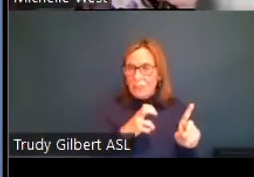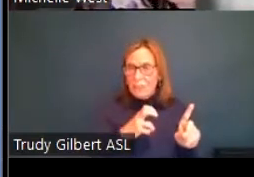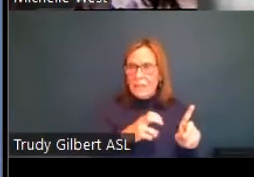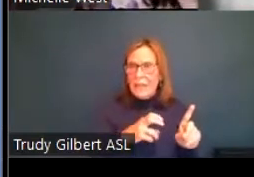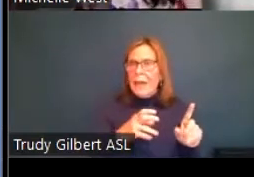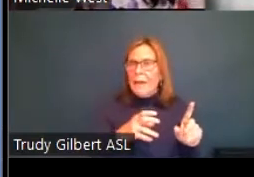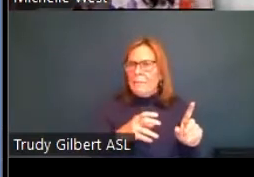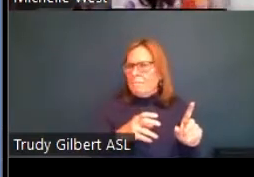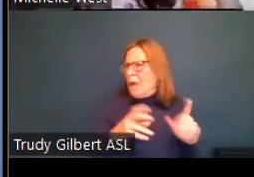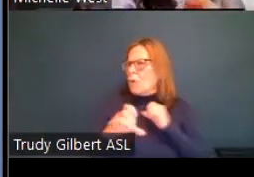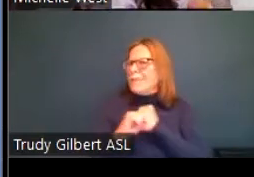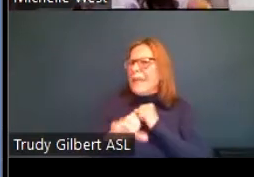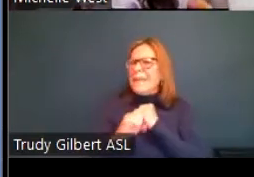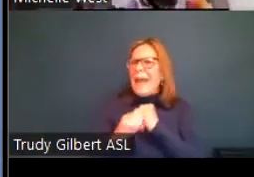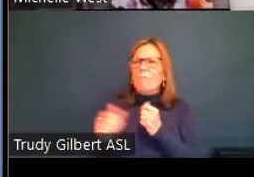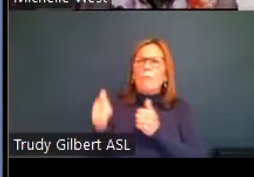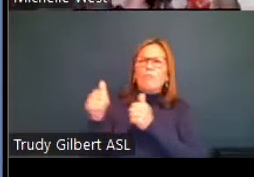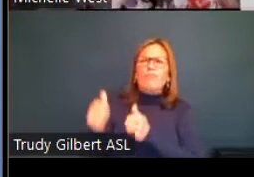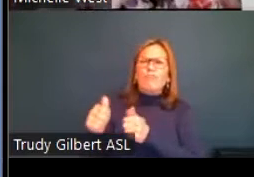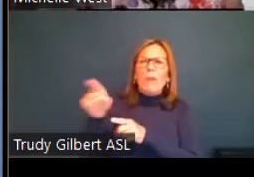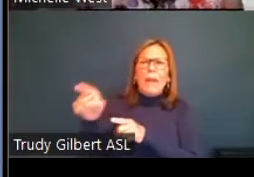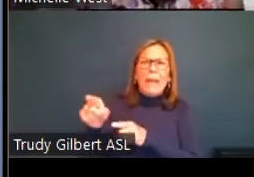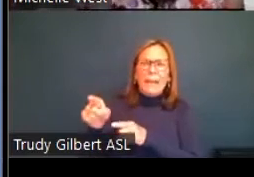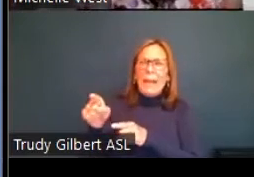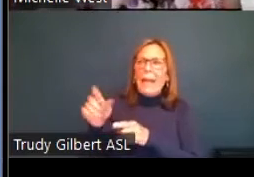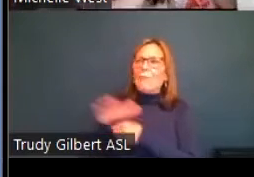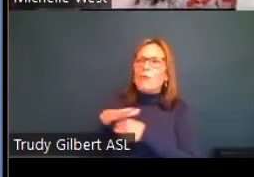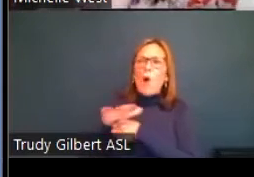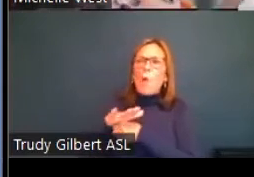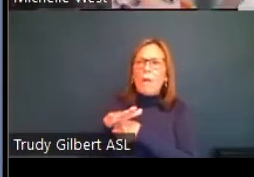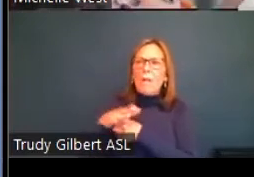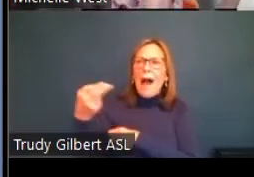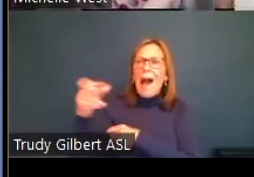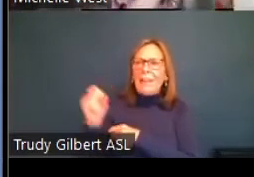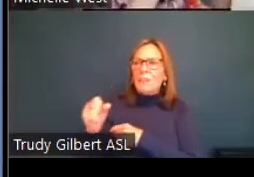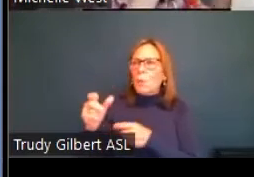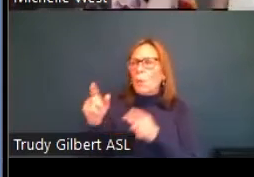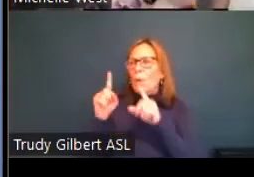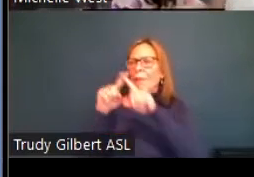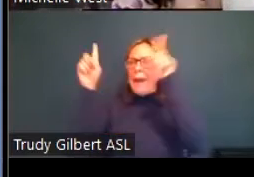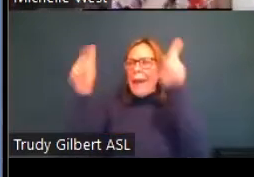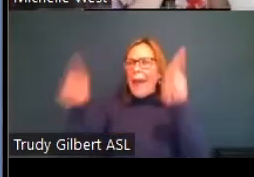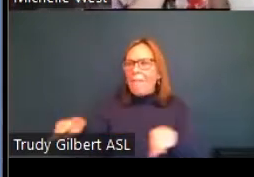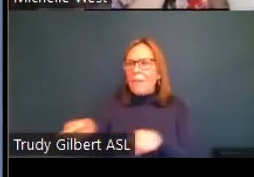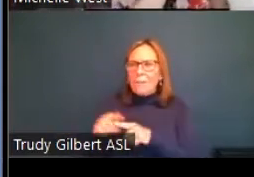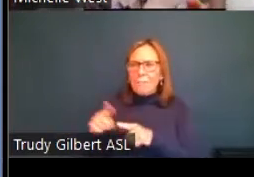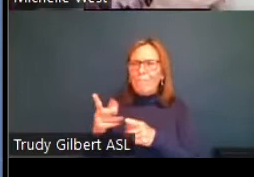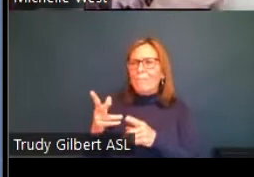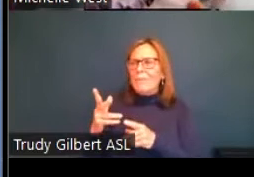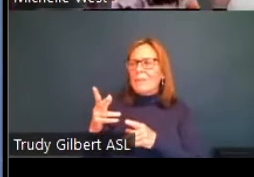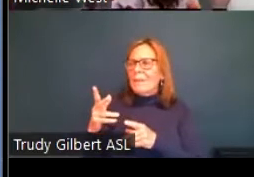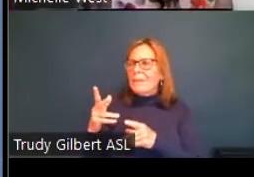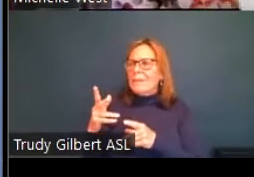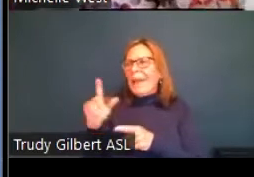say at the local high school. They have a digital board that has, you know, it's like a TV screen where they put rotating